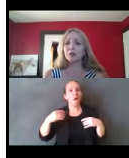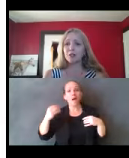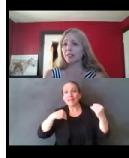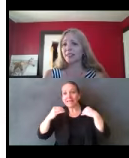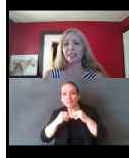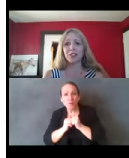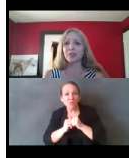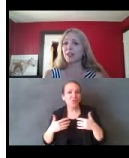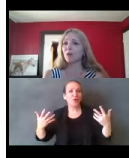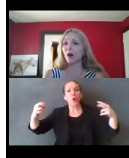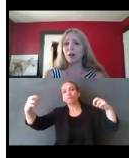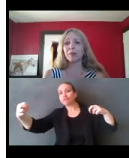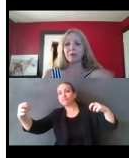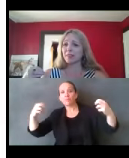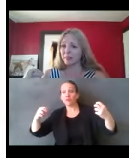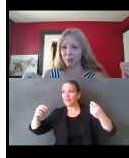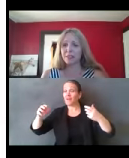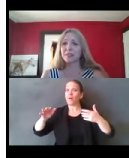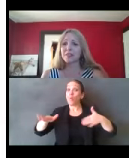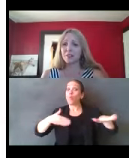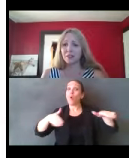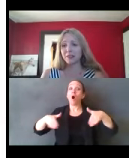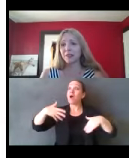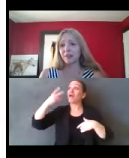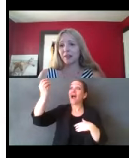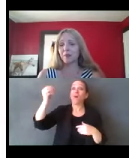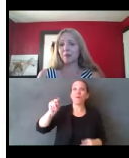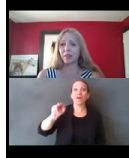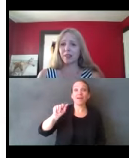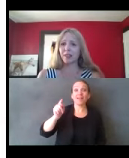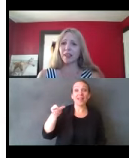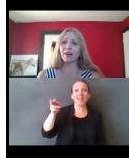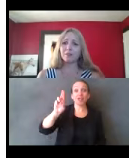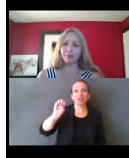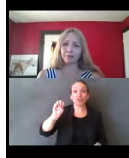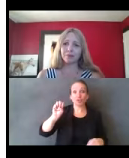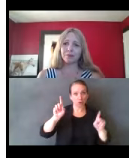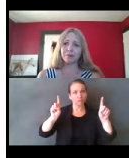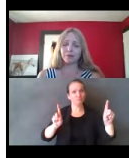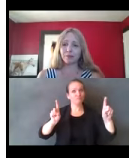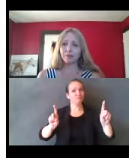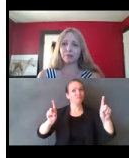can do those things in nature, take a walk, but give some distance, things like that.